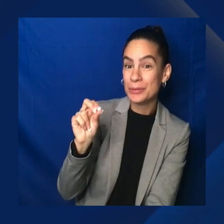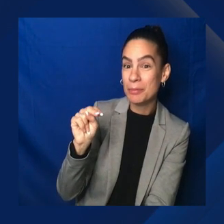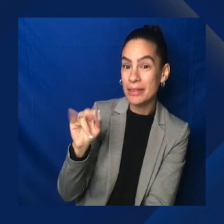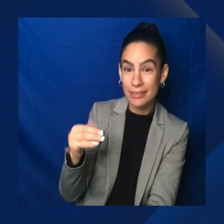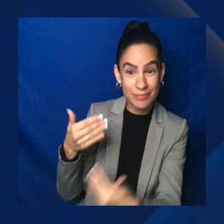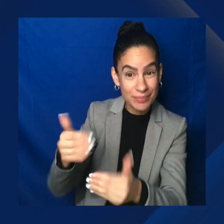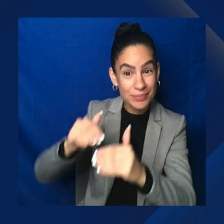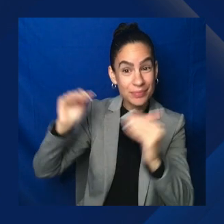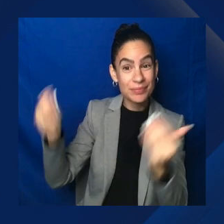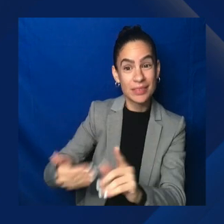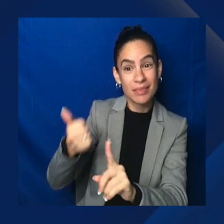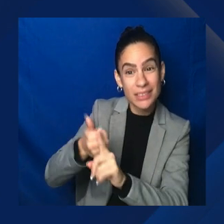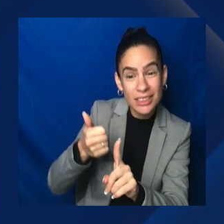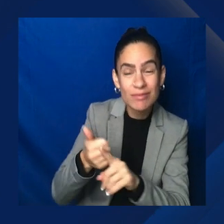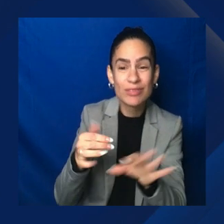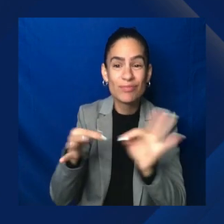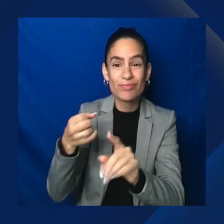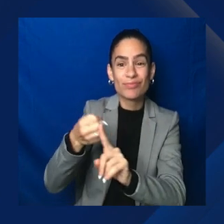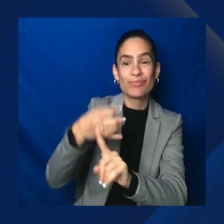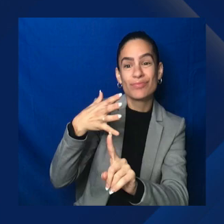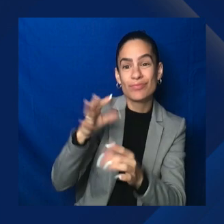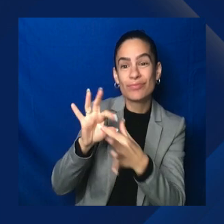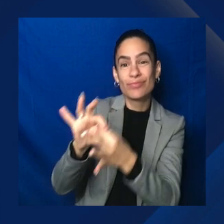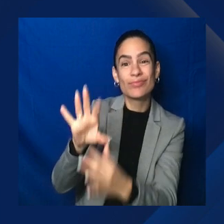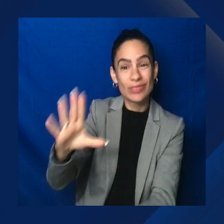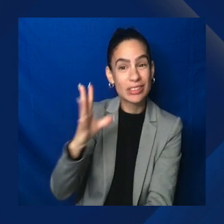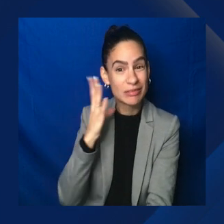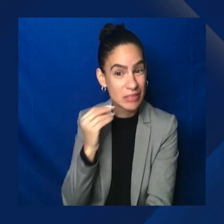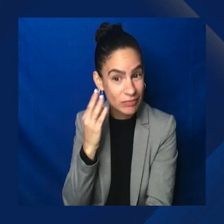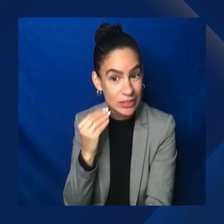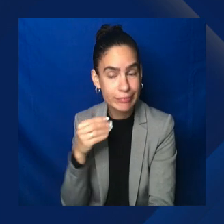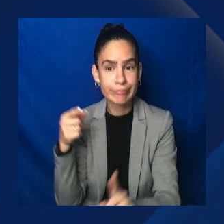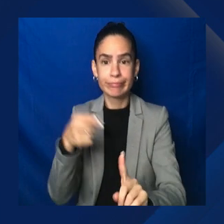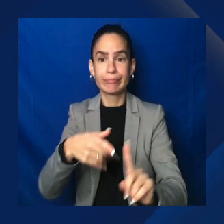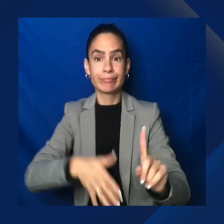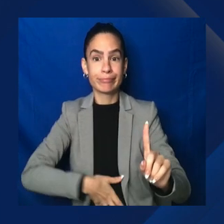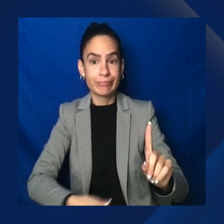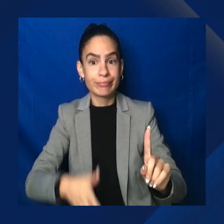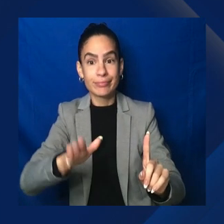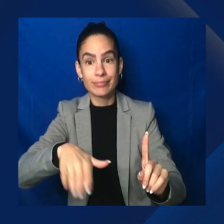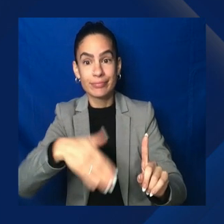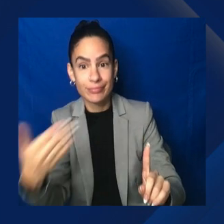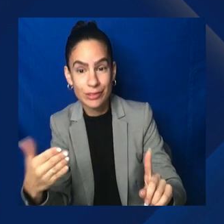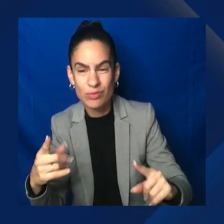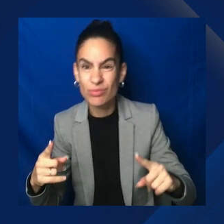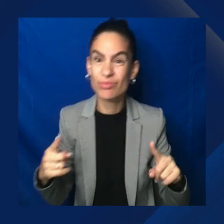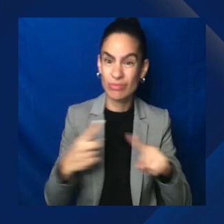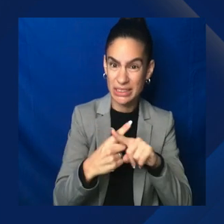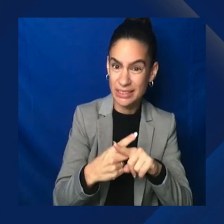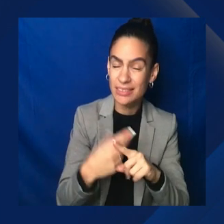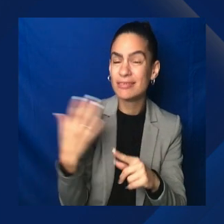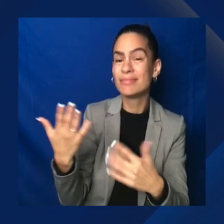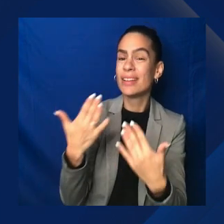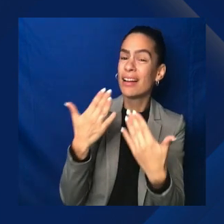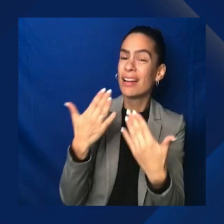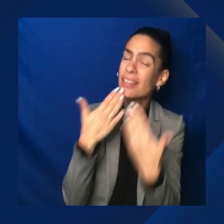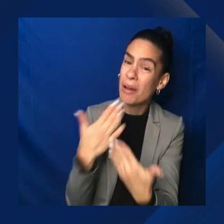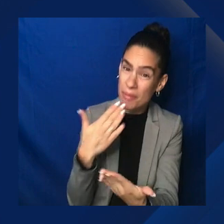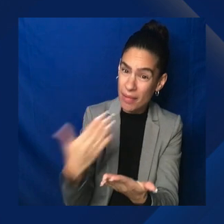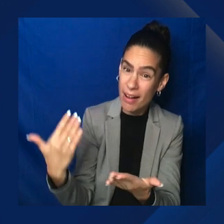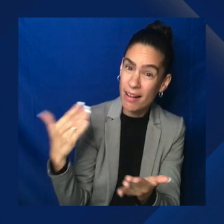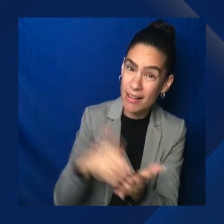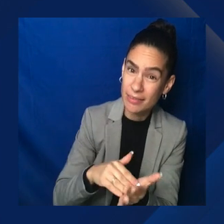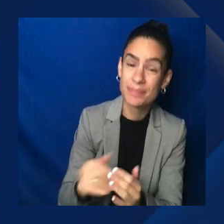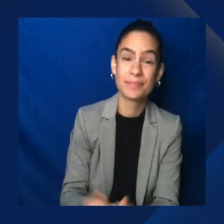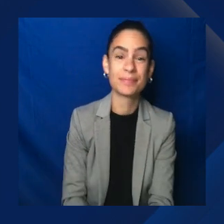little bit more about your experience with the maternal mortality crisis. And I just want to thank you so much again. Toni. You're